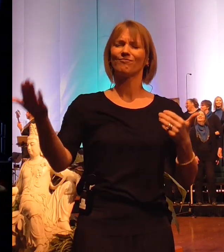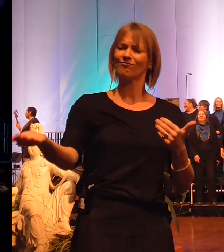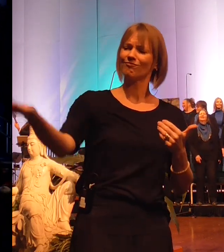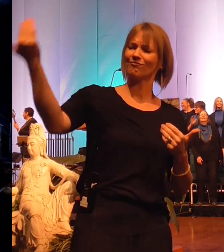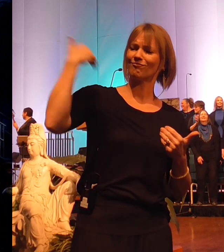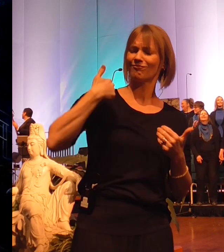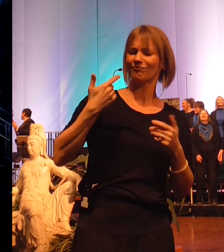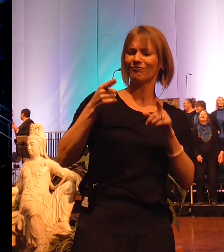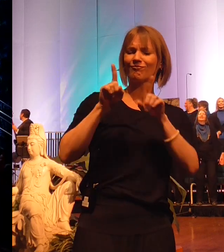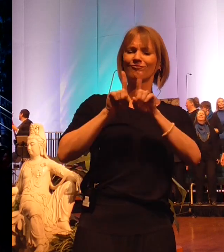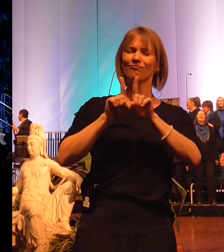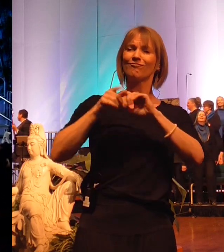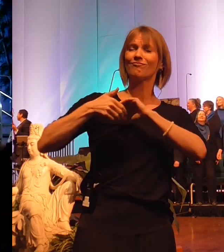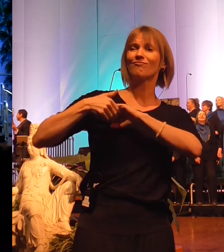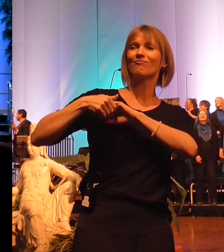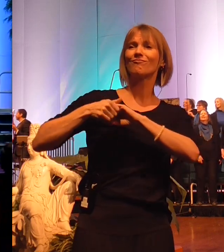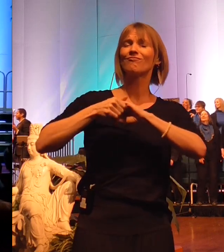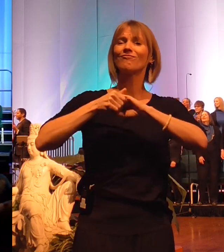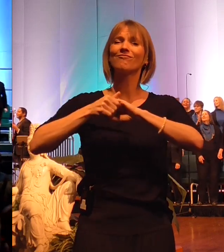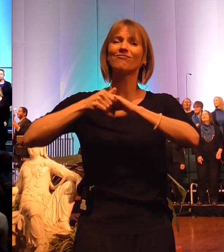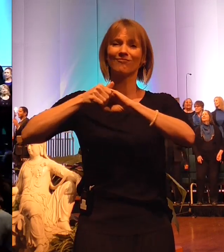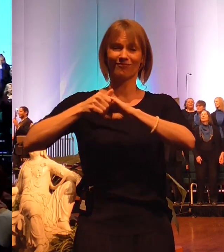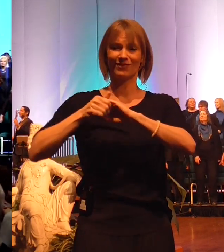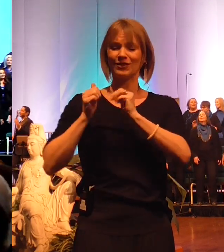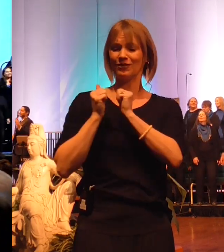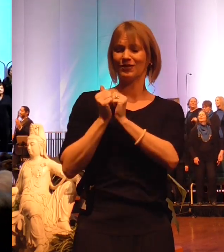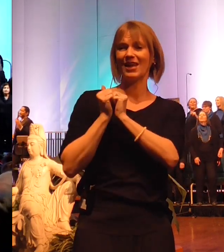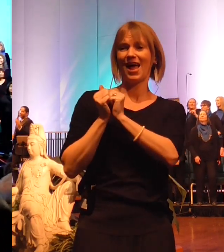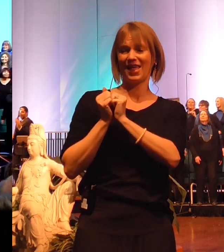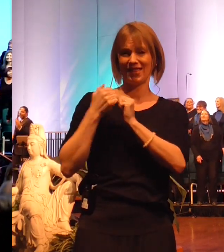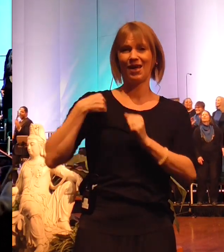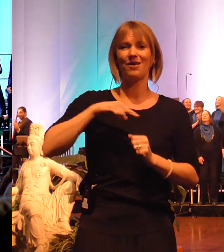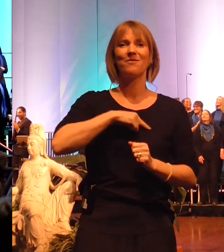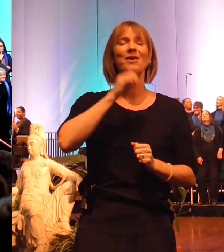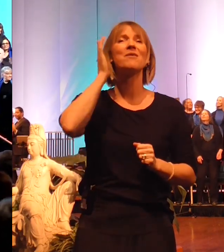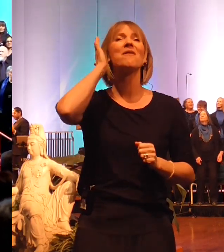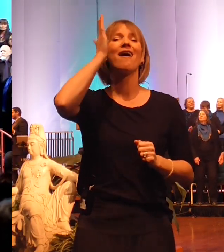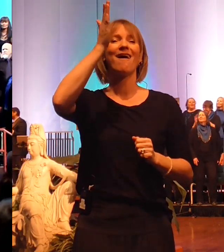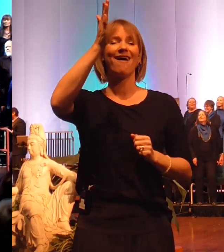hand, together we will be